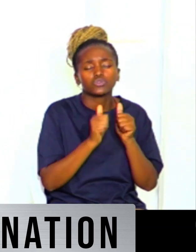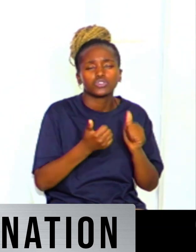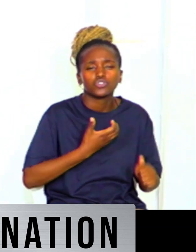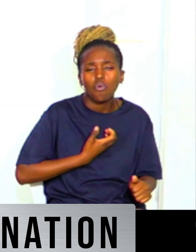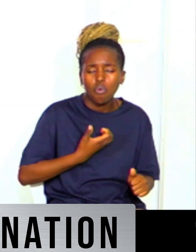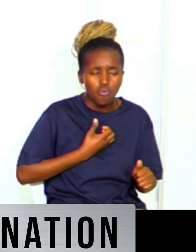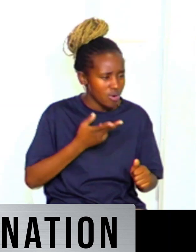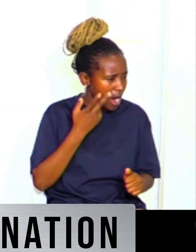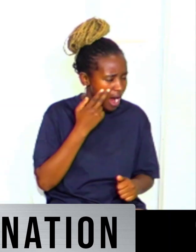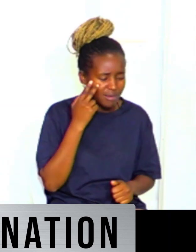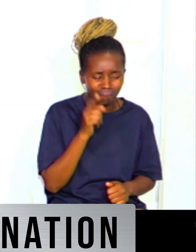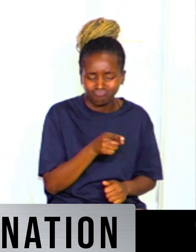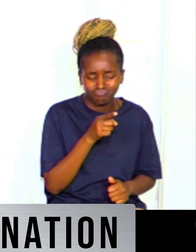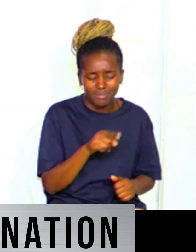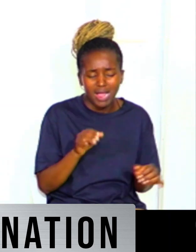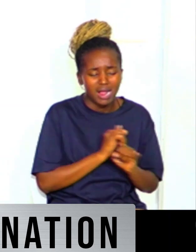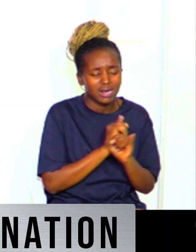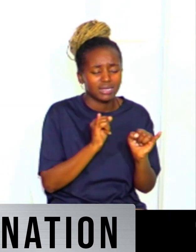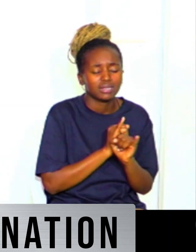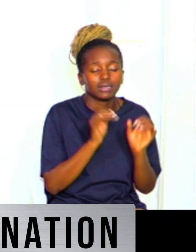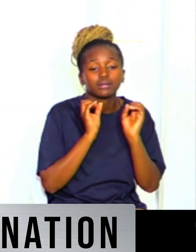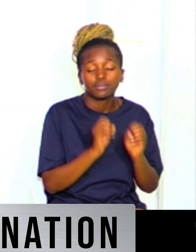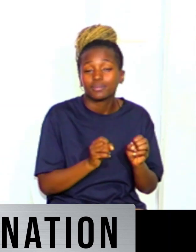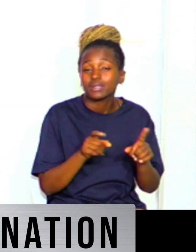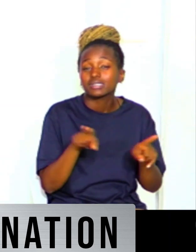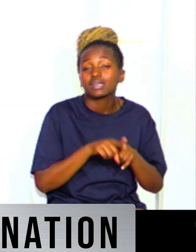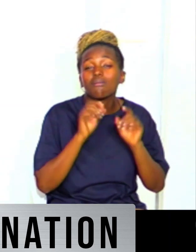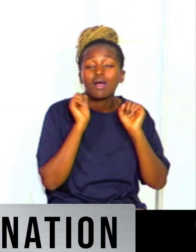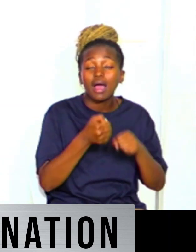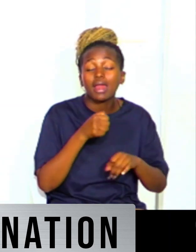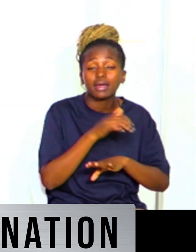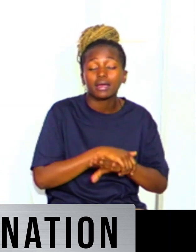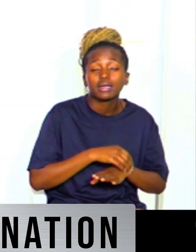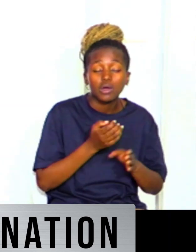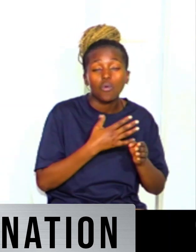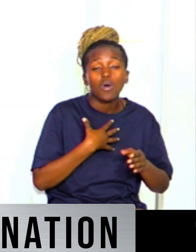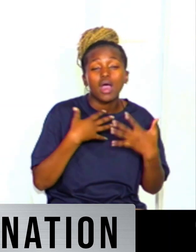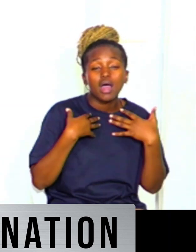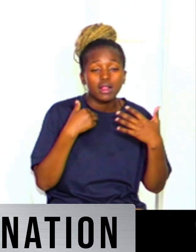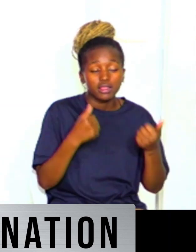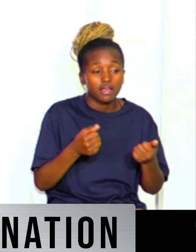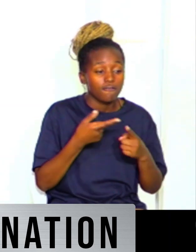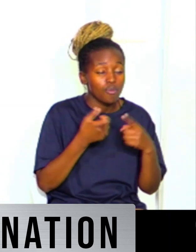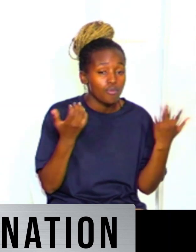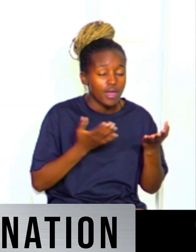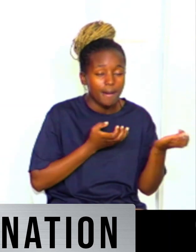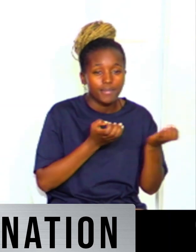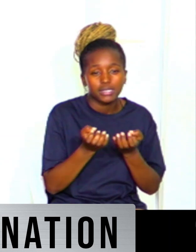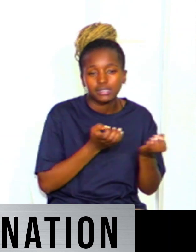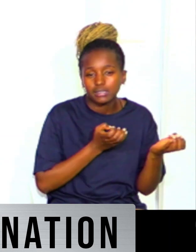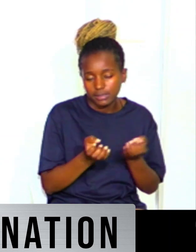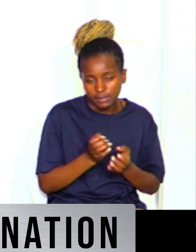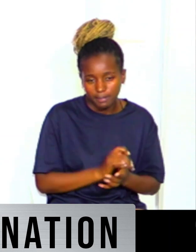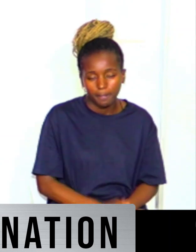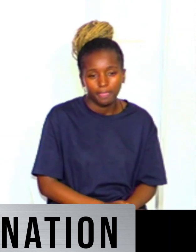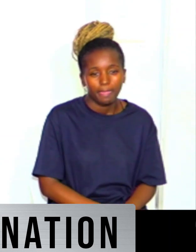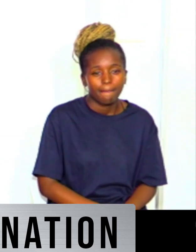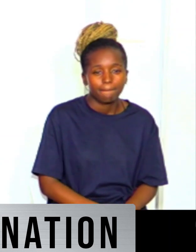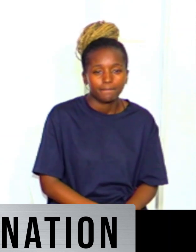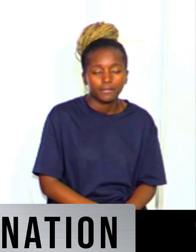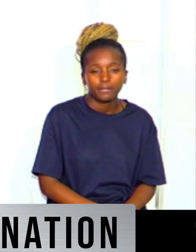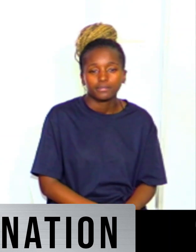this, obviously you can only make that wealth from business. Yeah. So we are having businessmen in leadership.